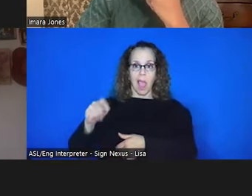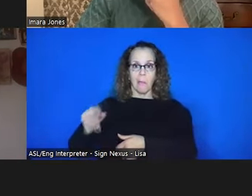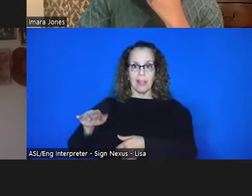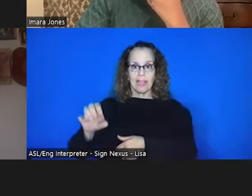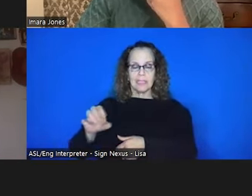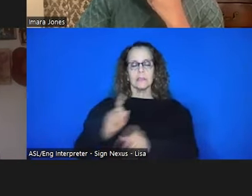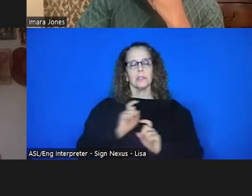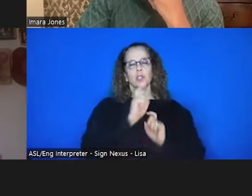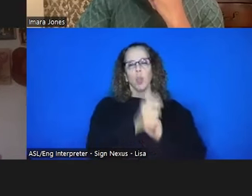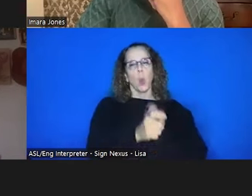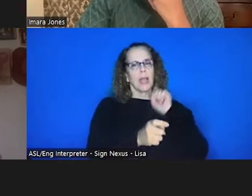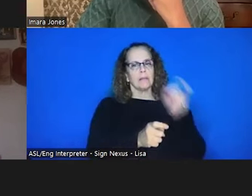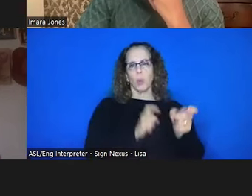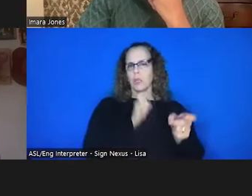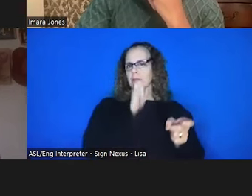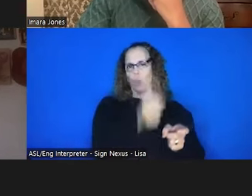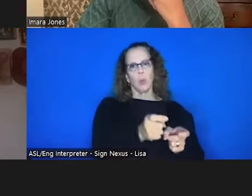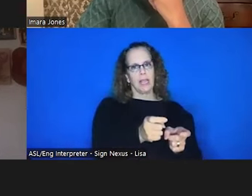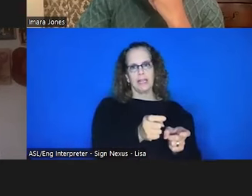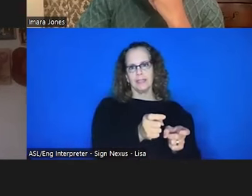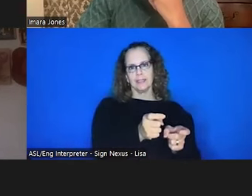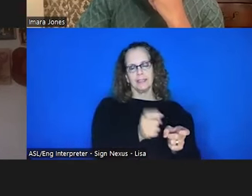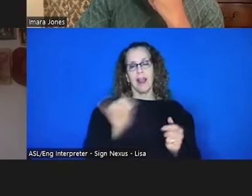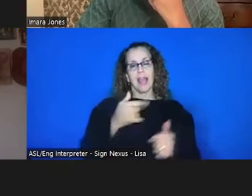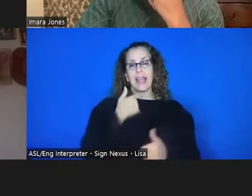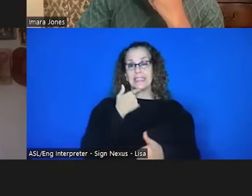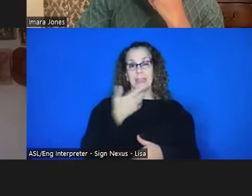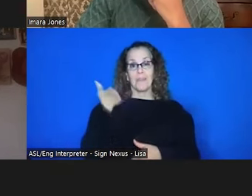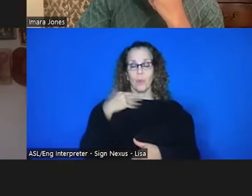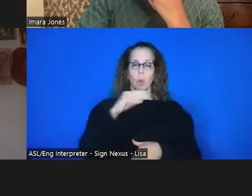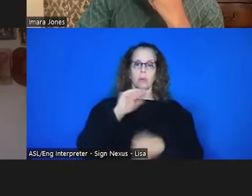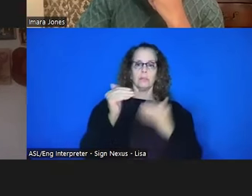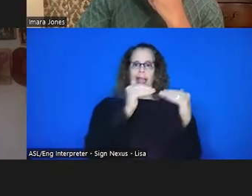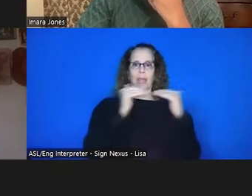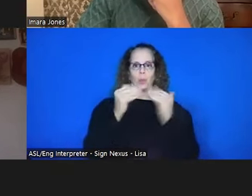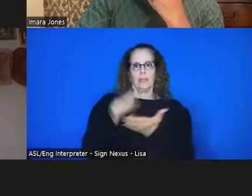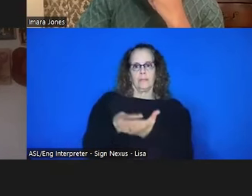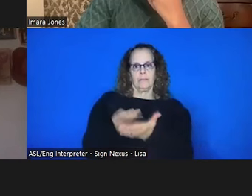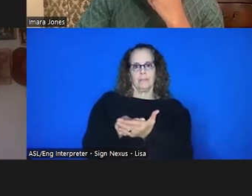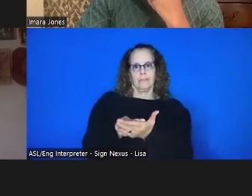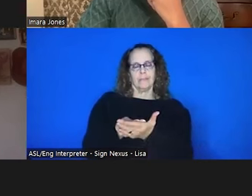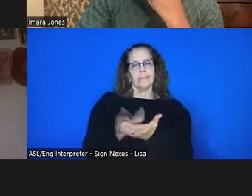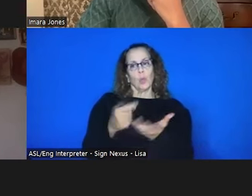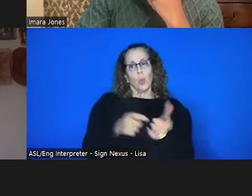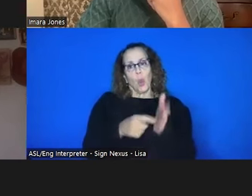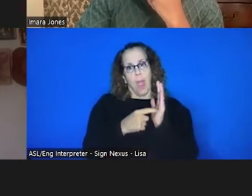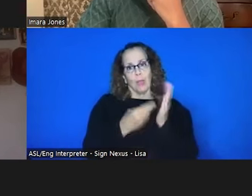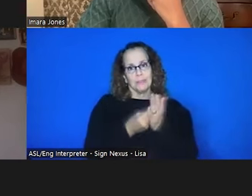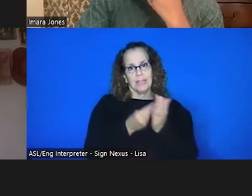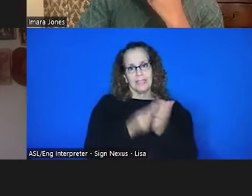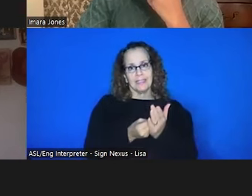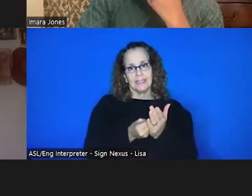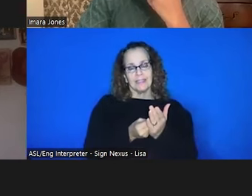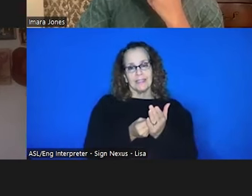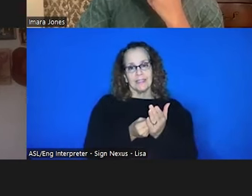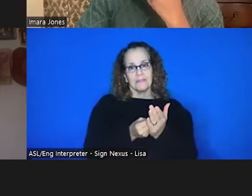do, it requires for us to have funding to do it. And so when we get